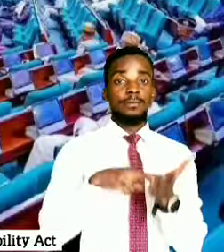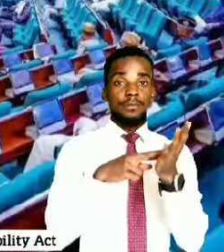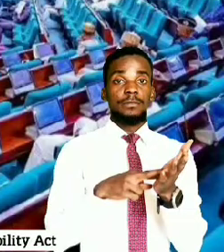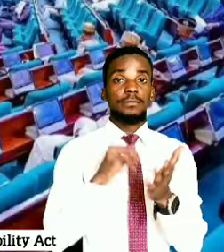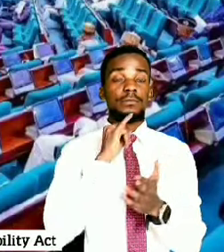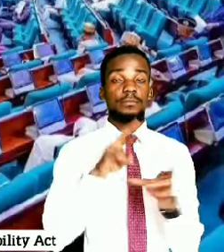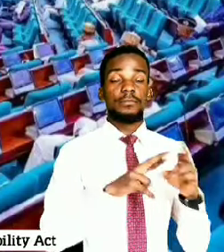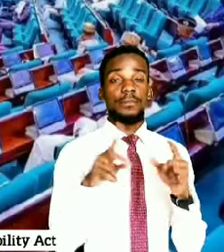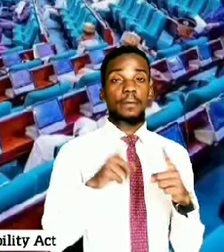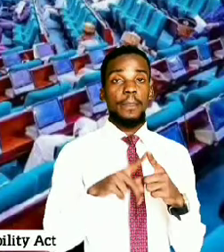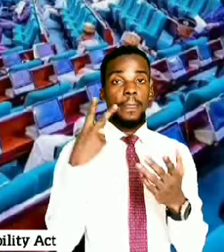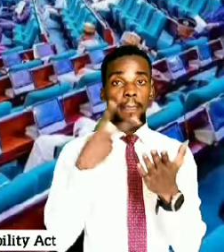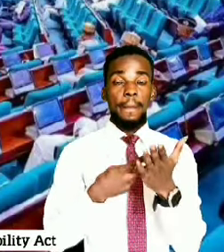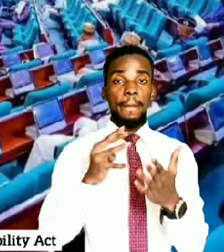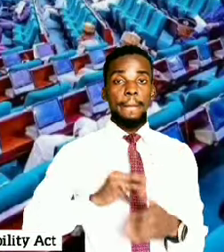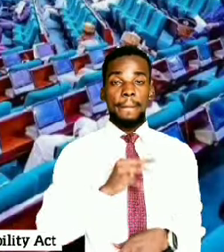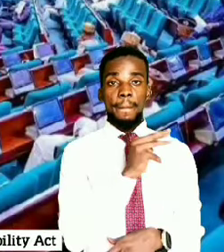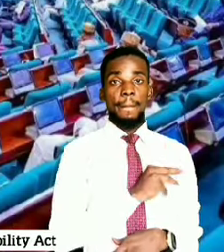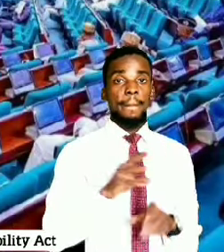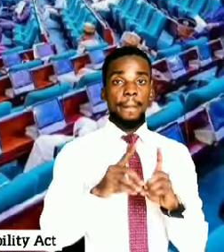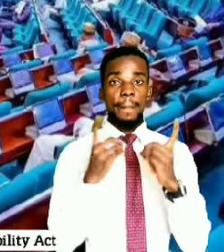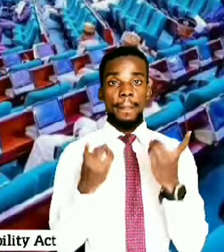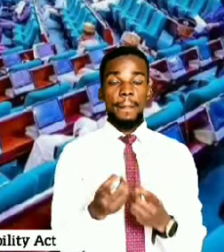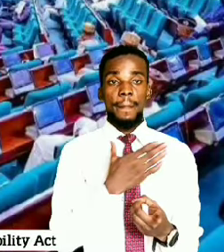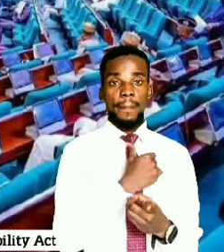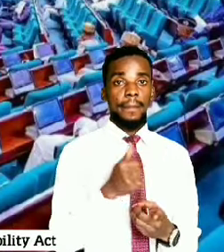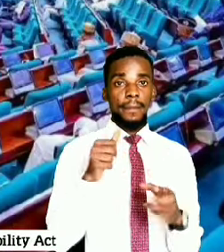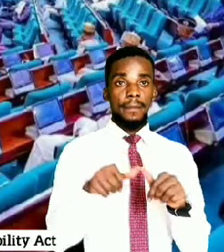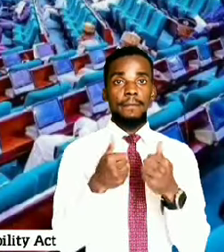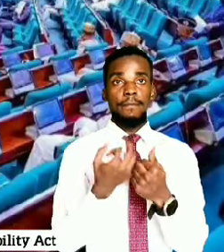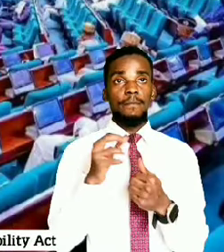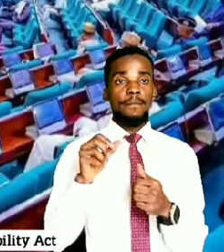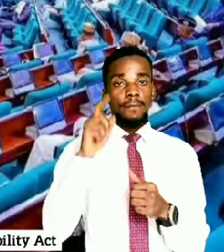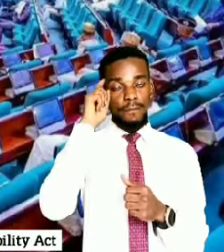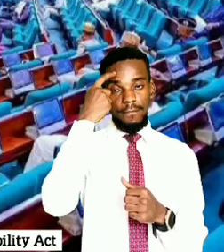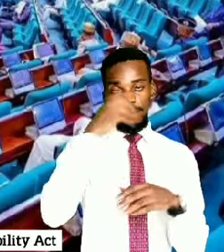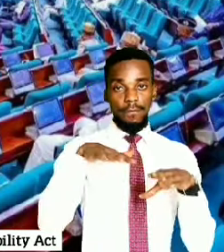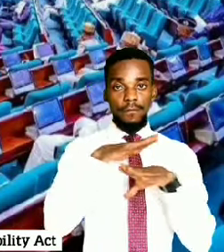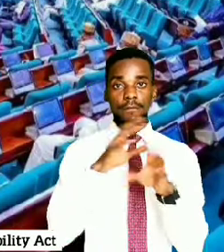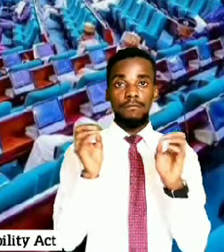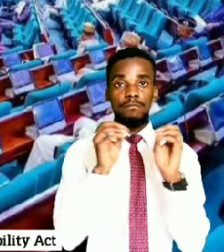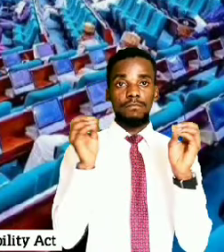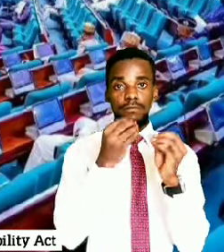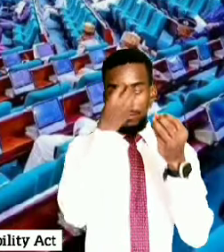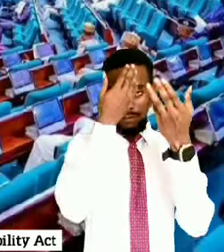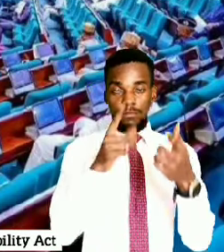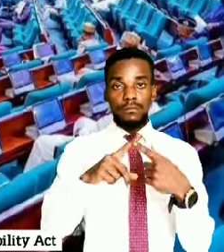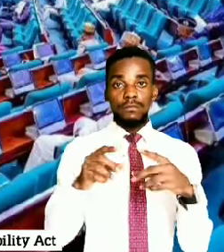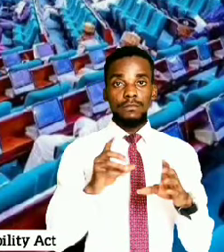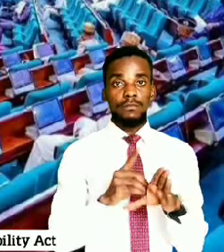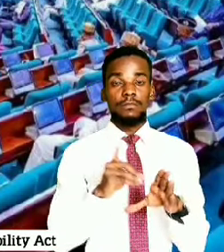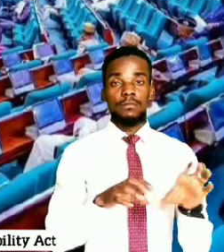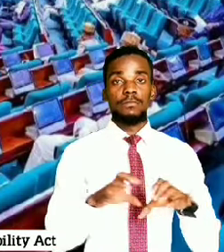is set to investigate Ministries, Departments and Agencies of Governments over Non-Compliance to Disability Health.